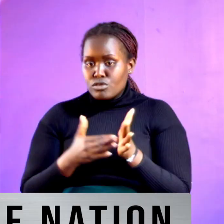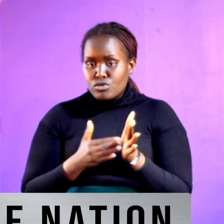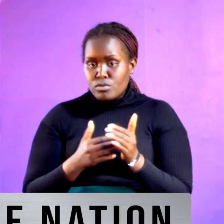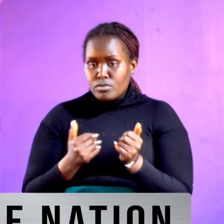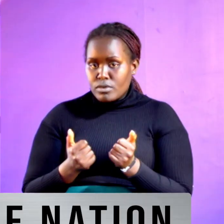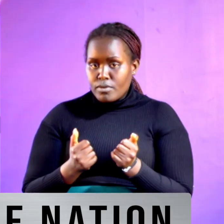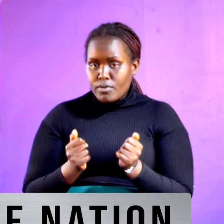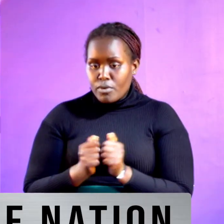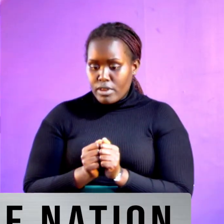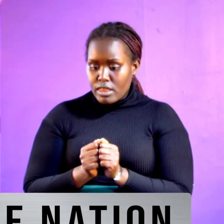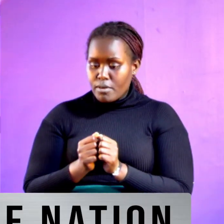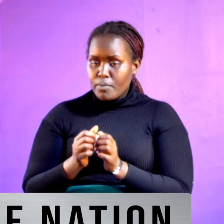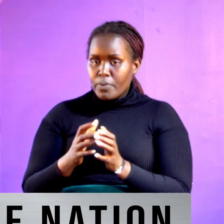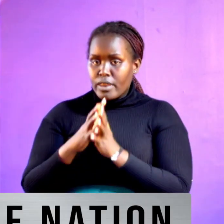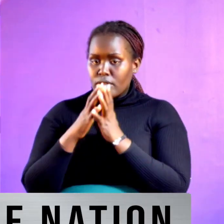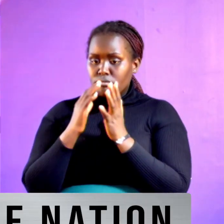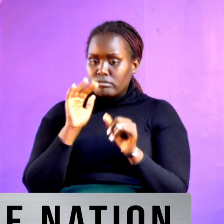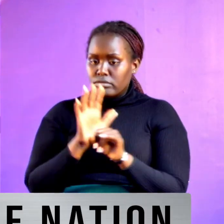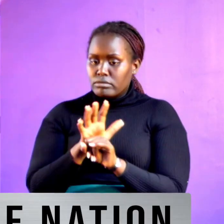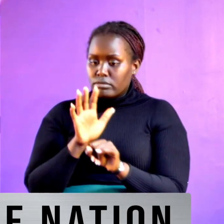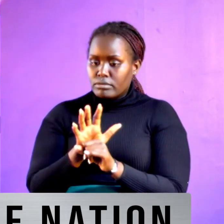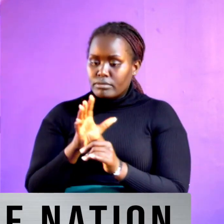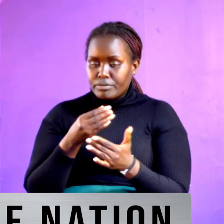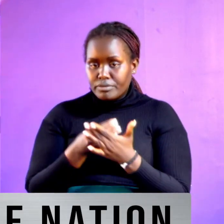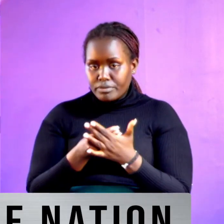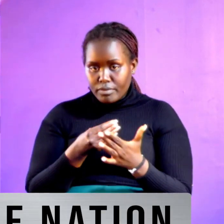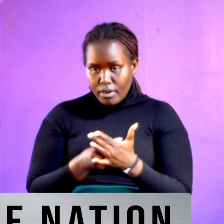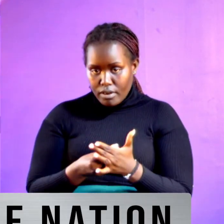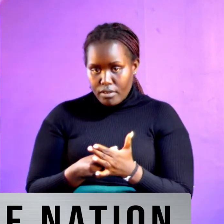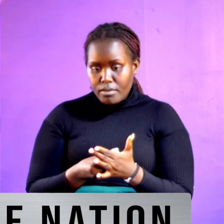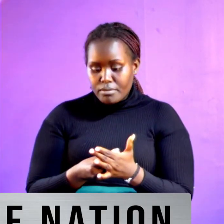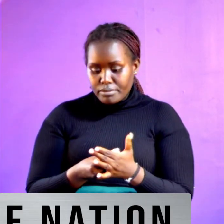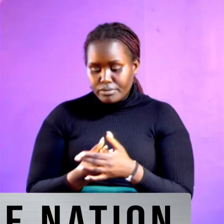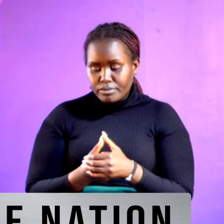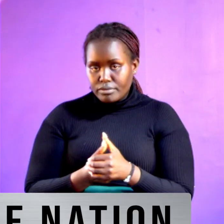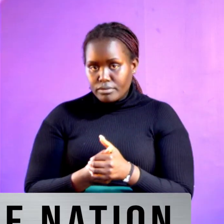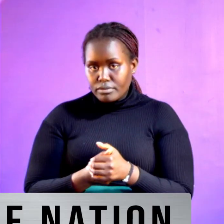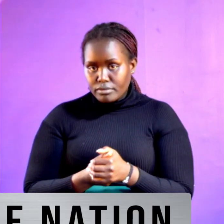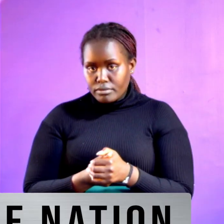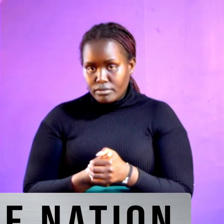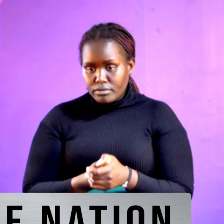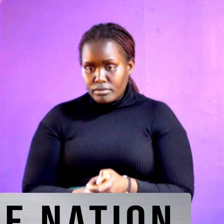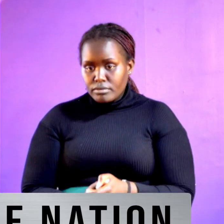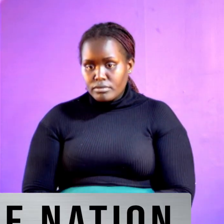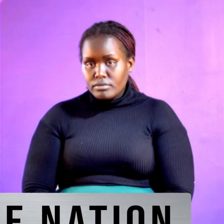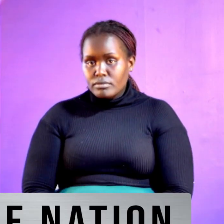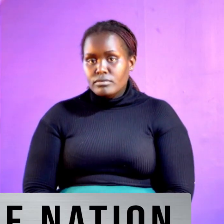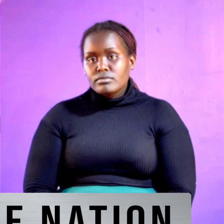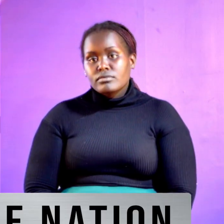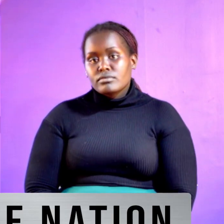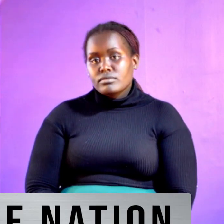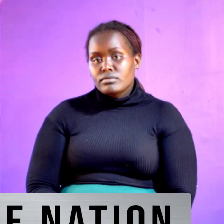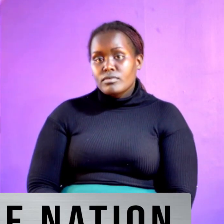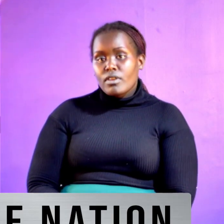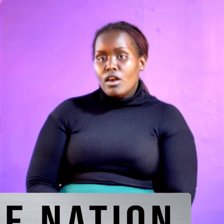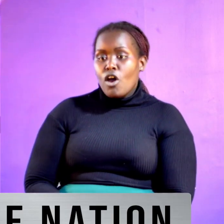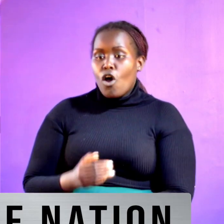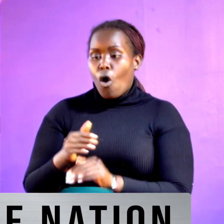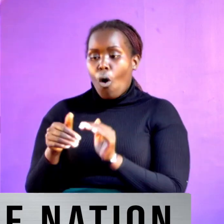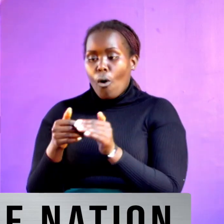a very huge amount of money. That is education. Are closing this week? Yeah, they should. A while ago, we were also told